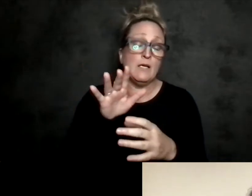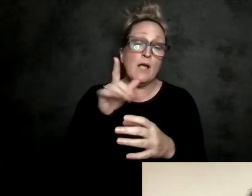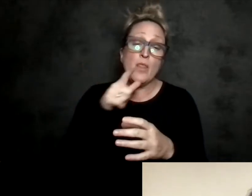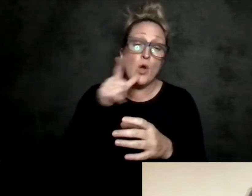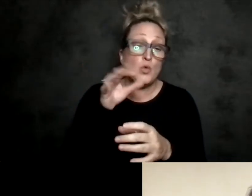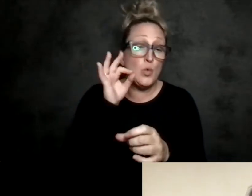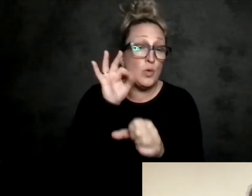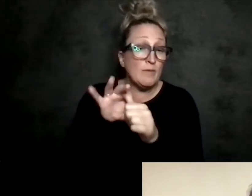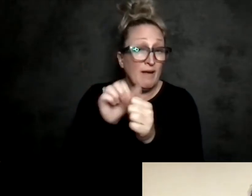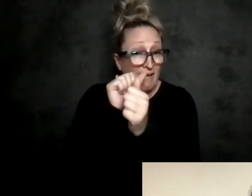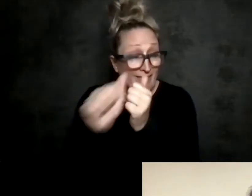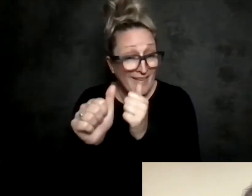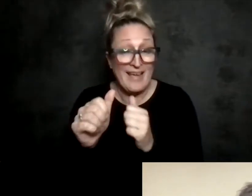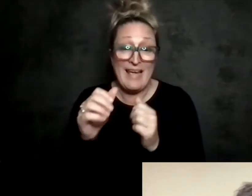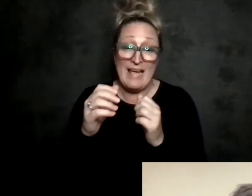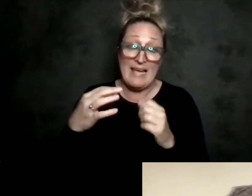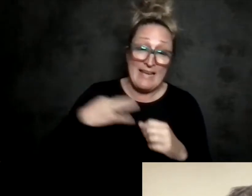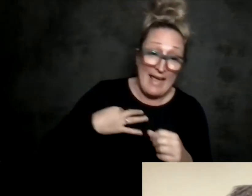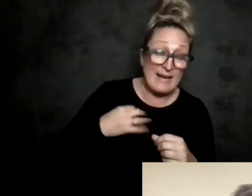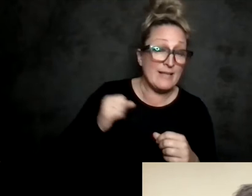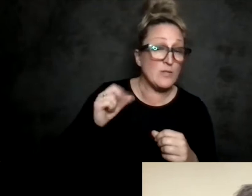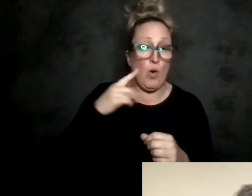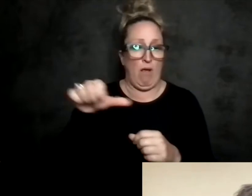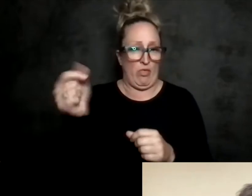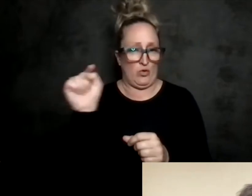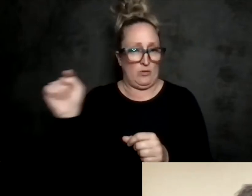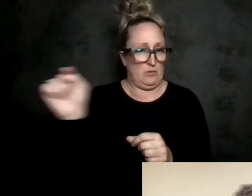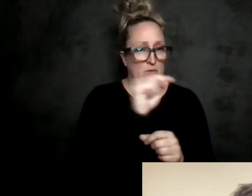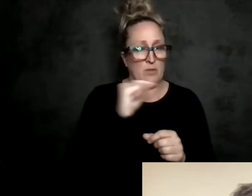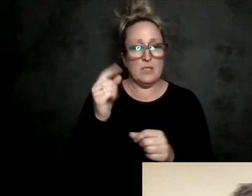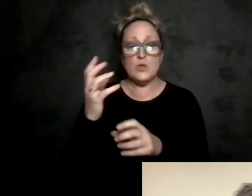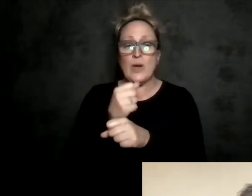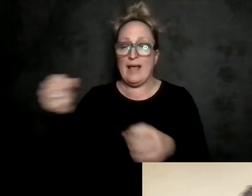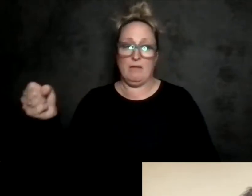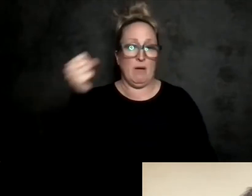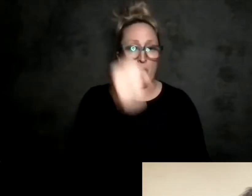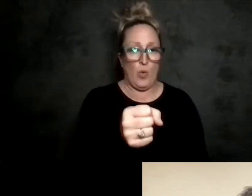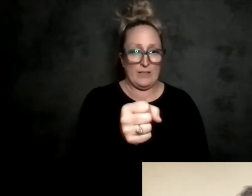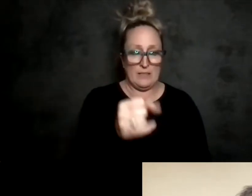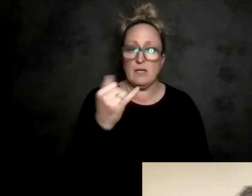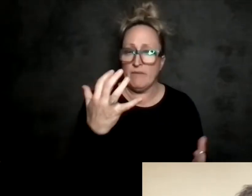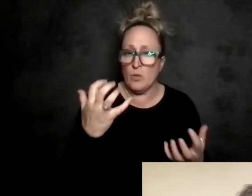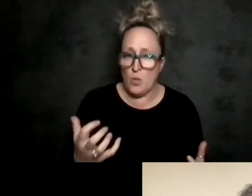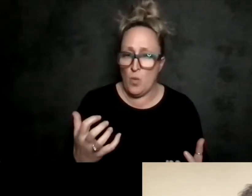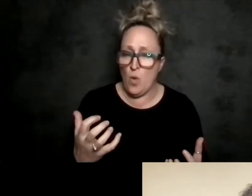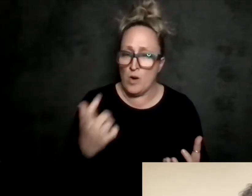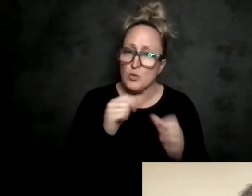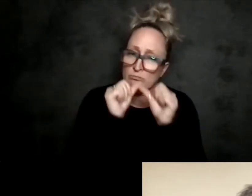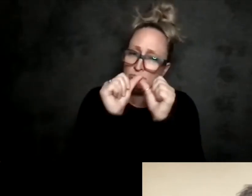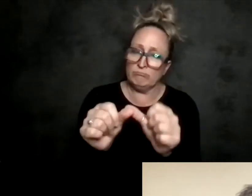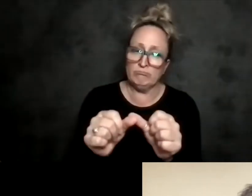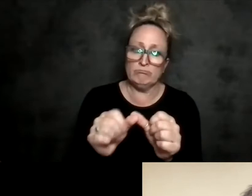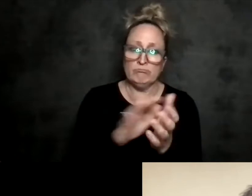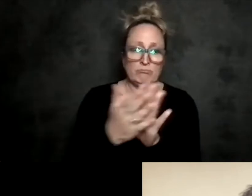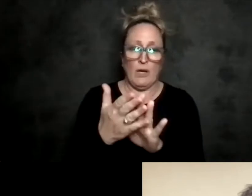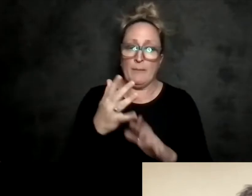officials, candidates, or others to get appointed if you want to continue to be